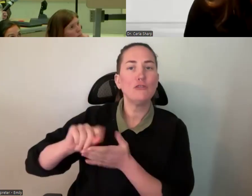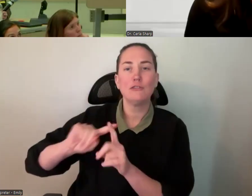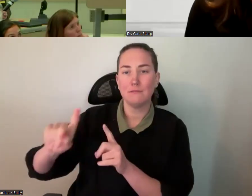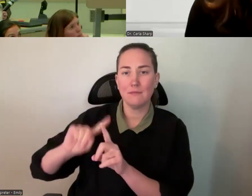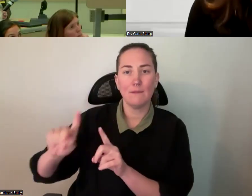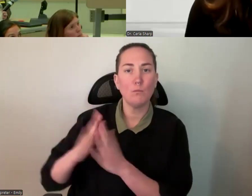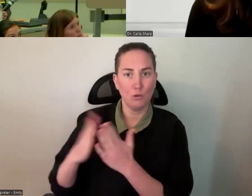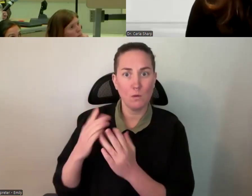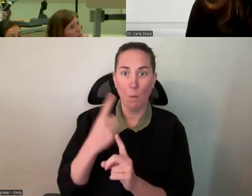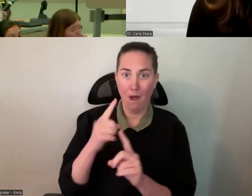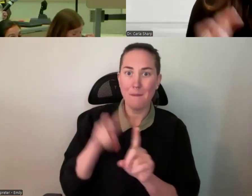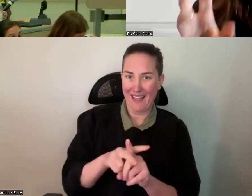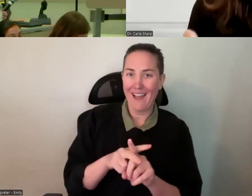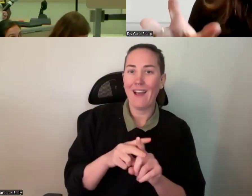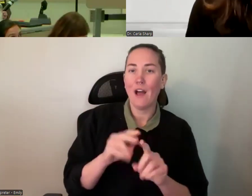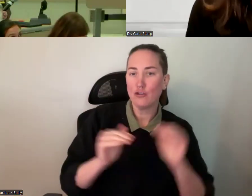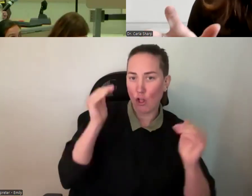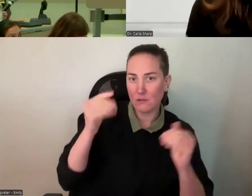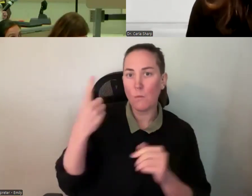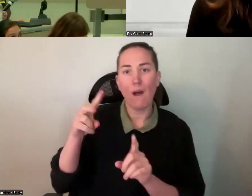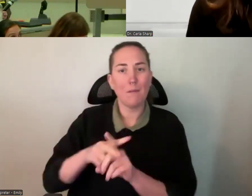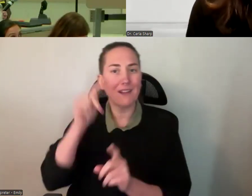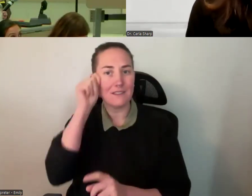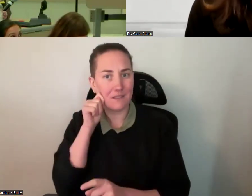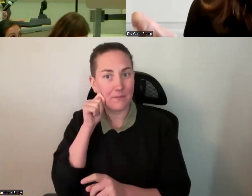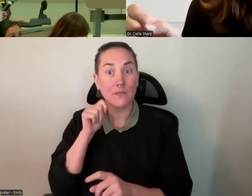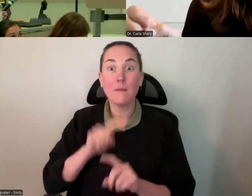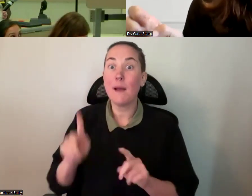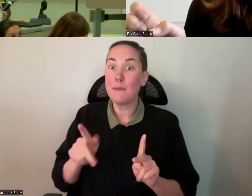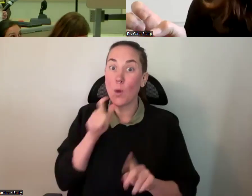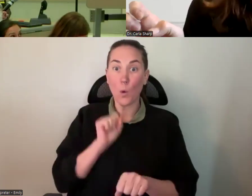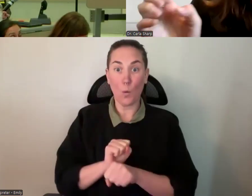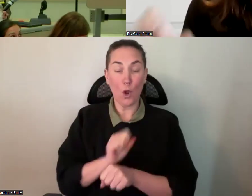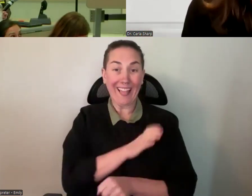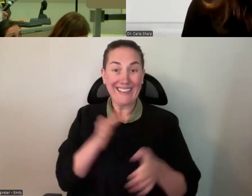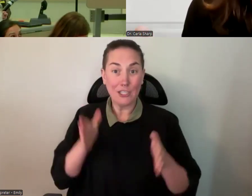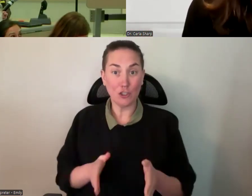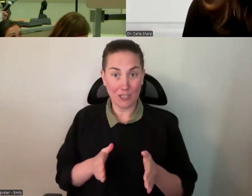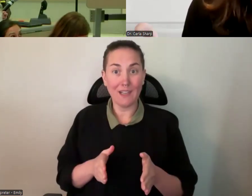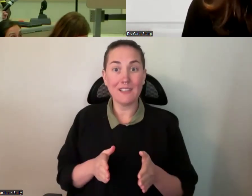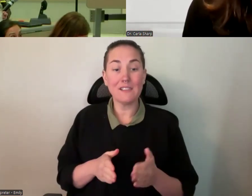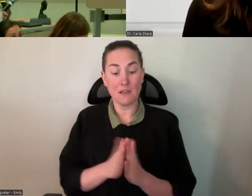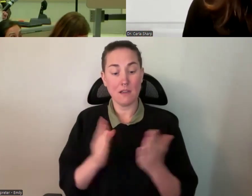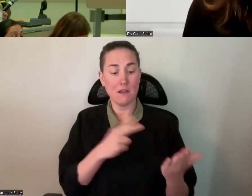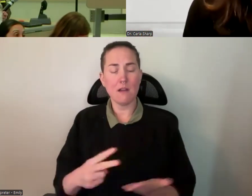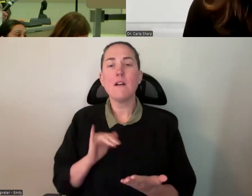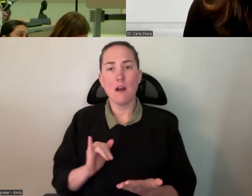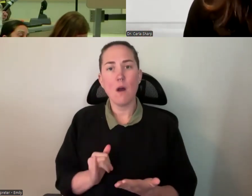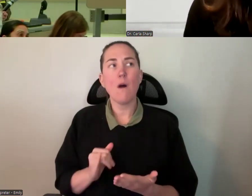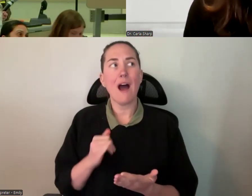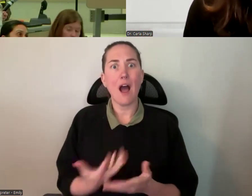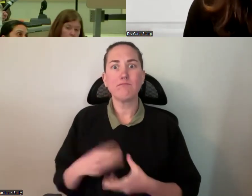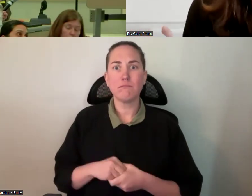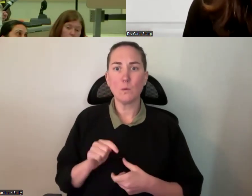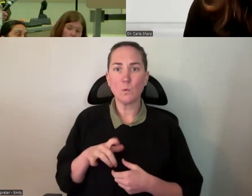for adults, there's one for adolescents, and it gives frontline clinicians the tools to manage personality disorder